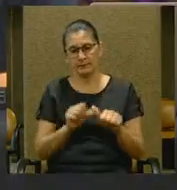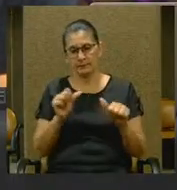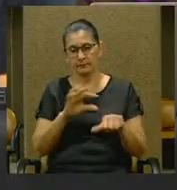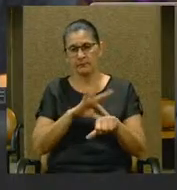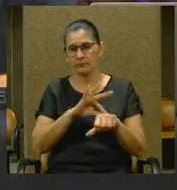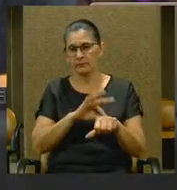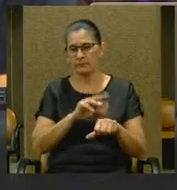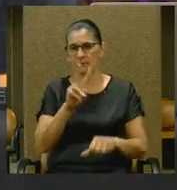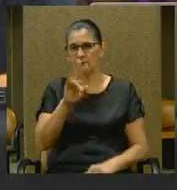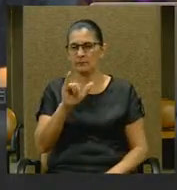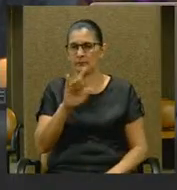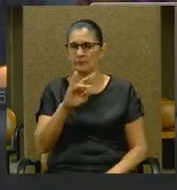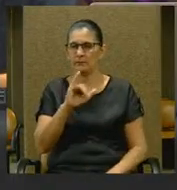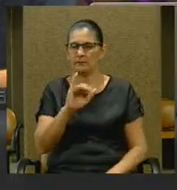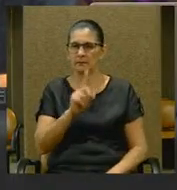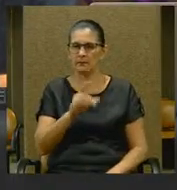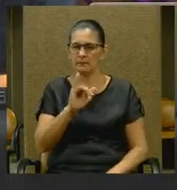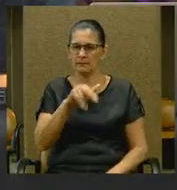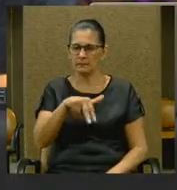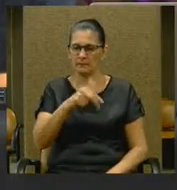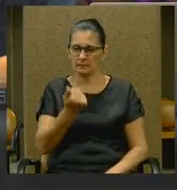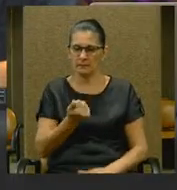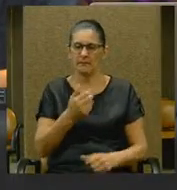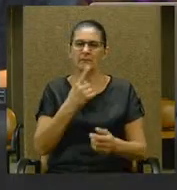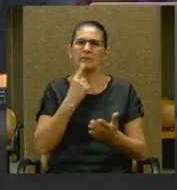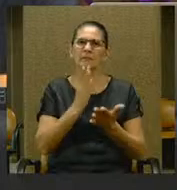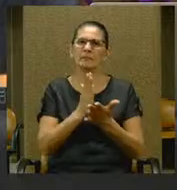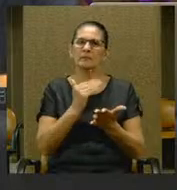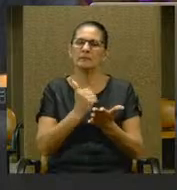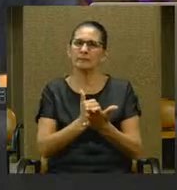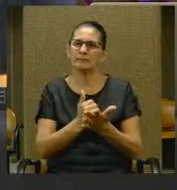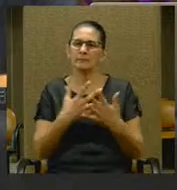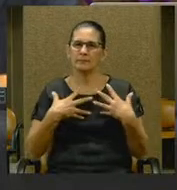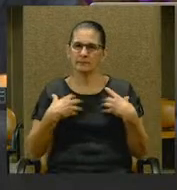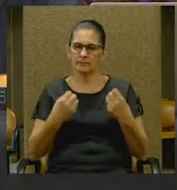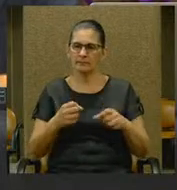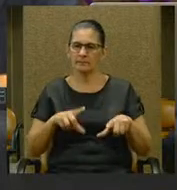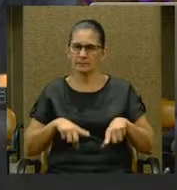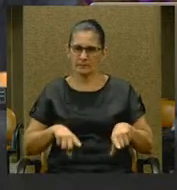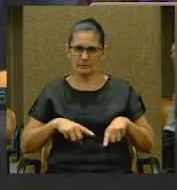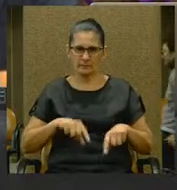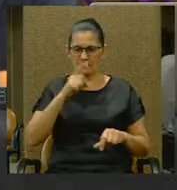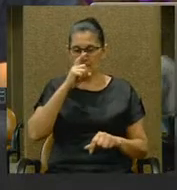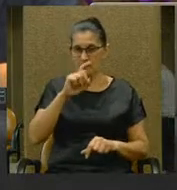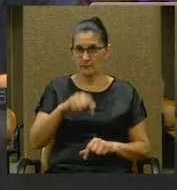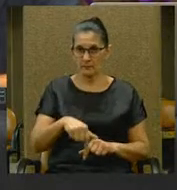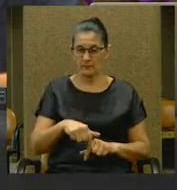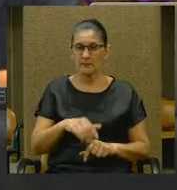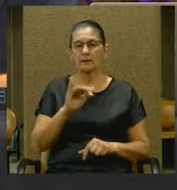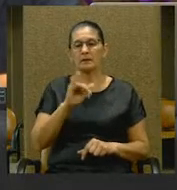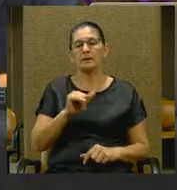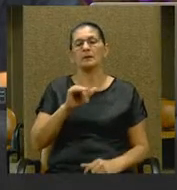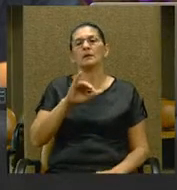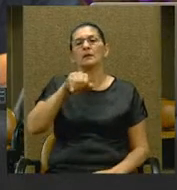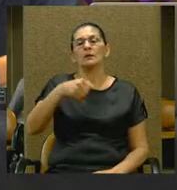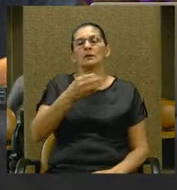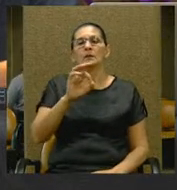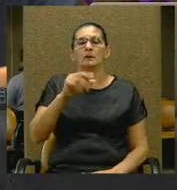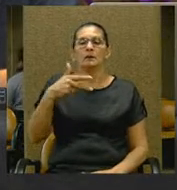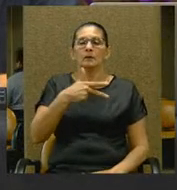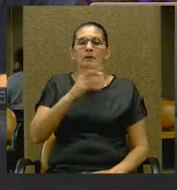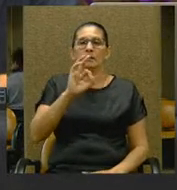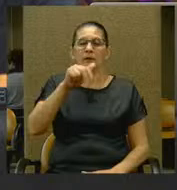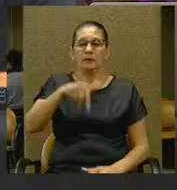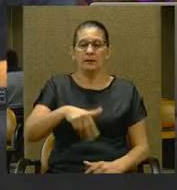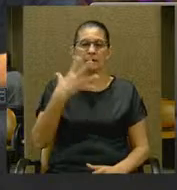to the Dr. Virginia Cardoso. She's the director of the healthcare services in Montevideo, and also